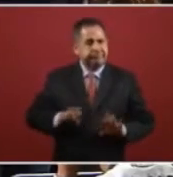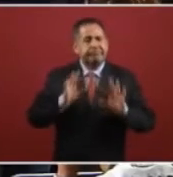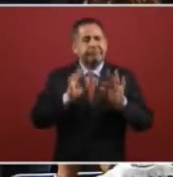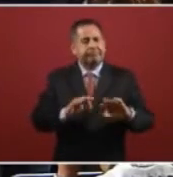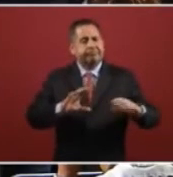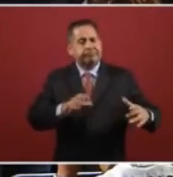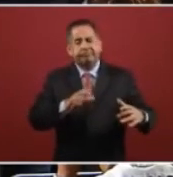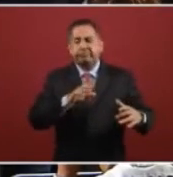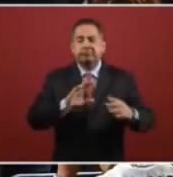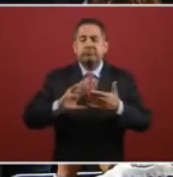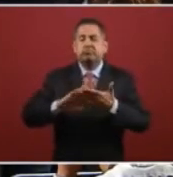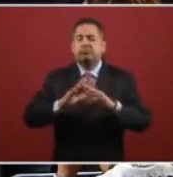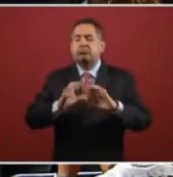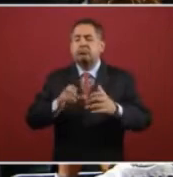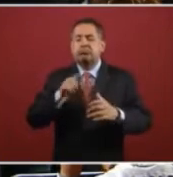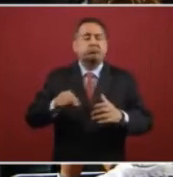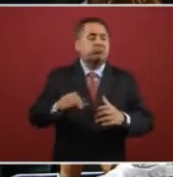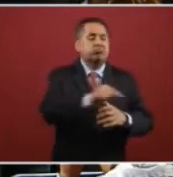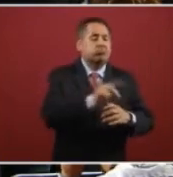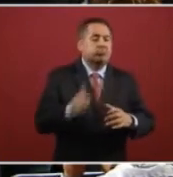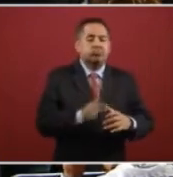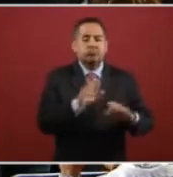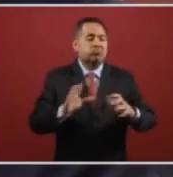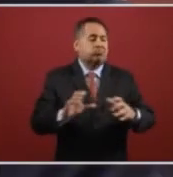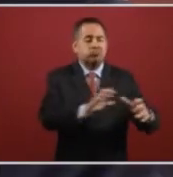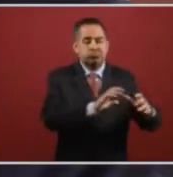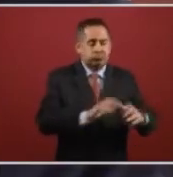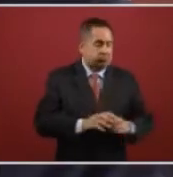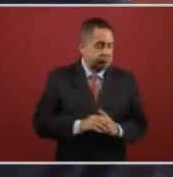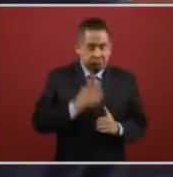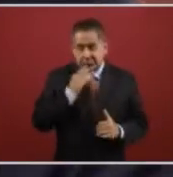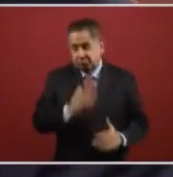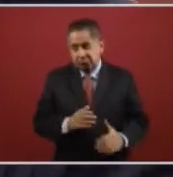And it'll benefit the communities and the people.